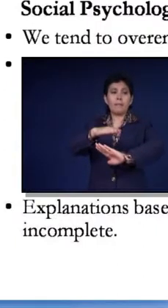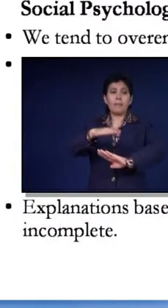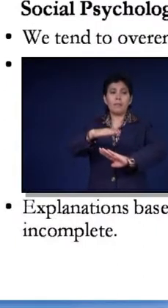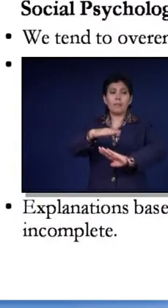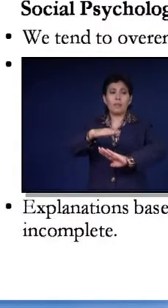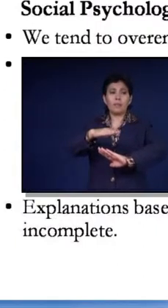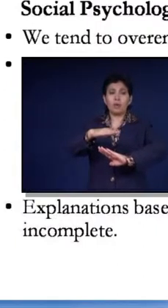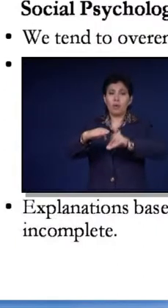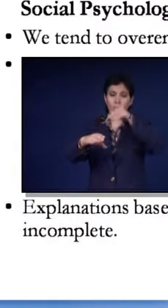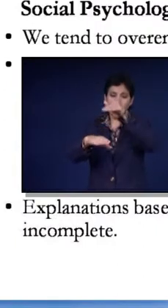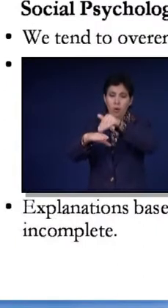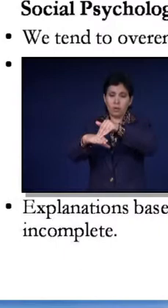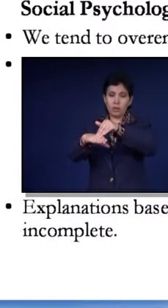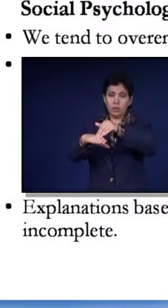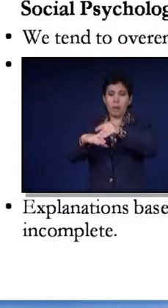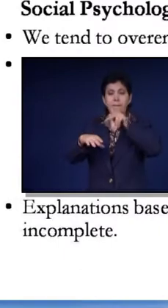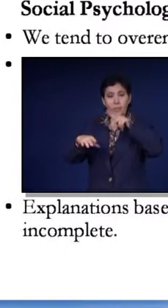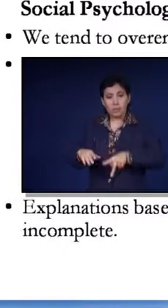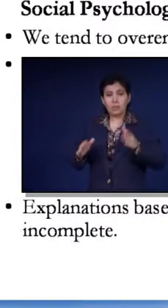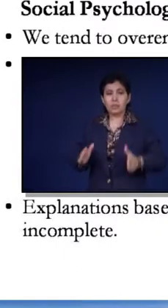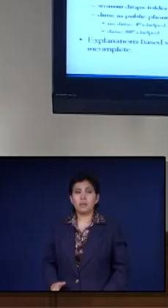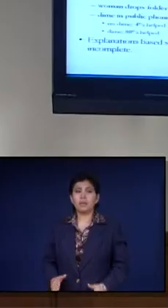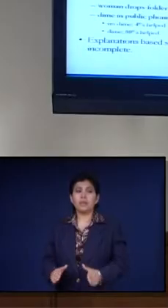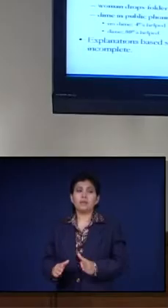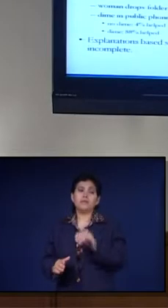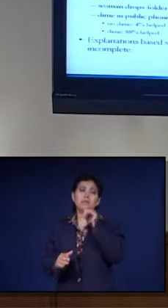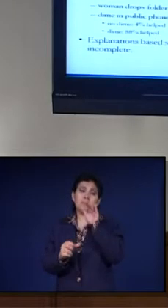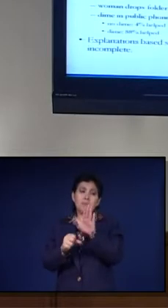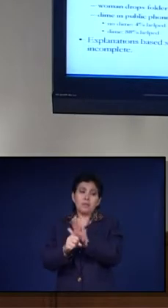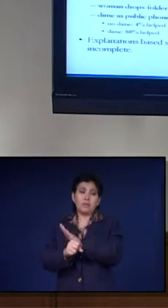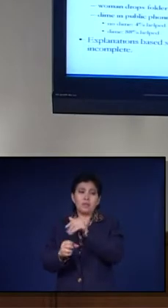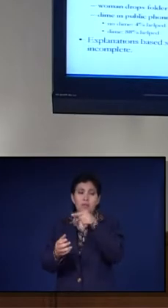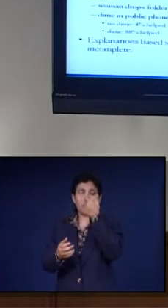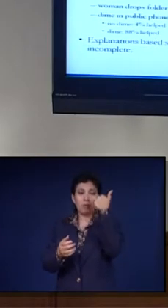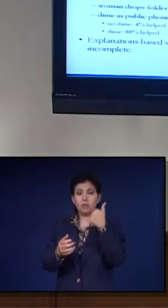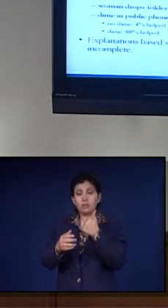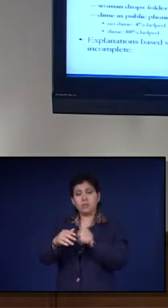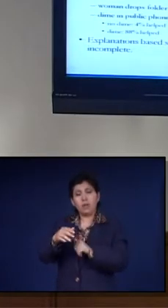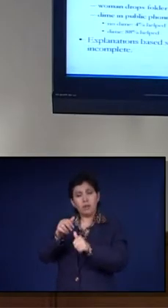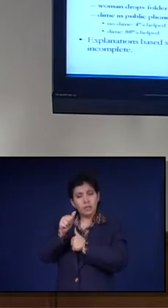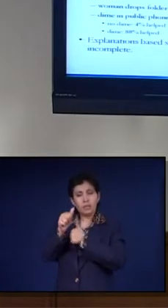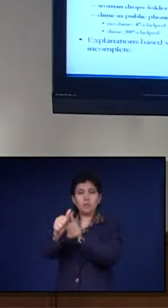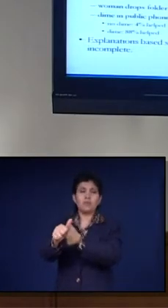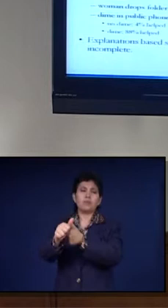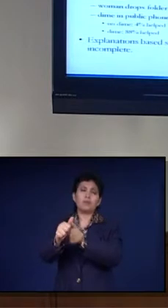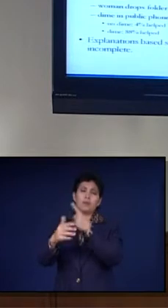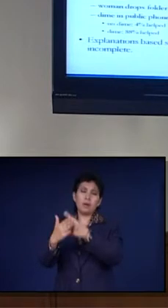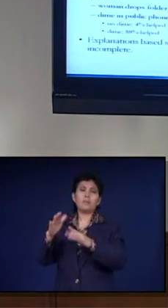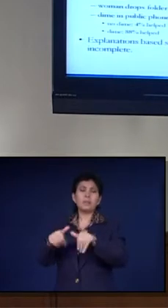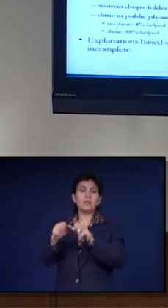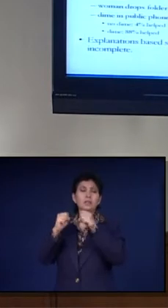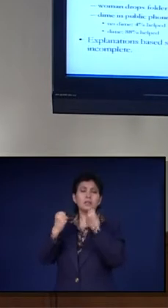solely on personality are incomplete. We can't base just on the personality. Sometimes we have to look at the